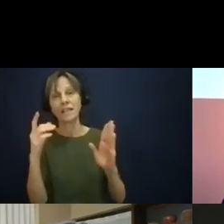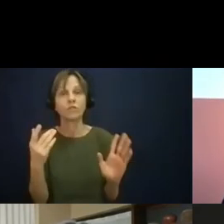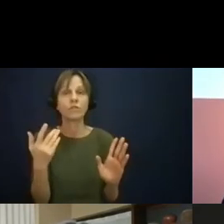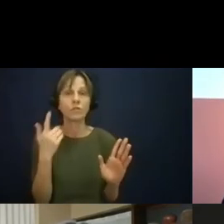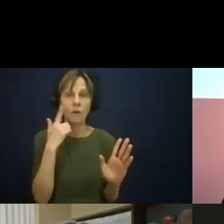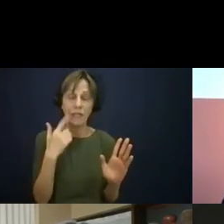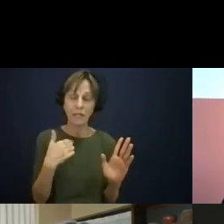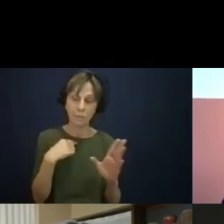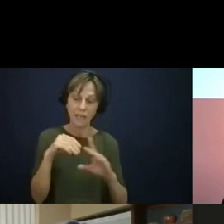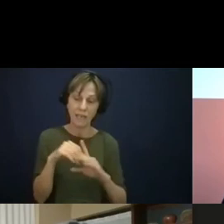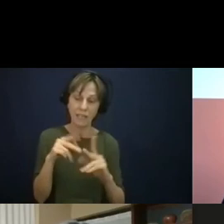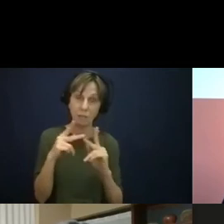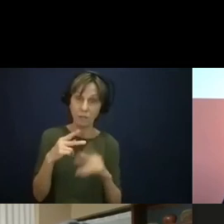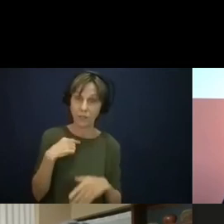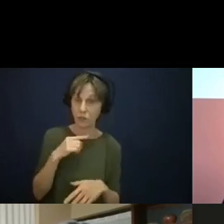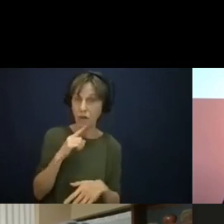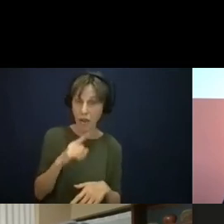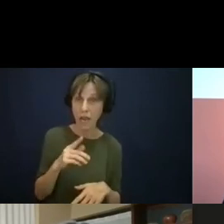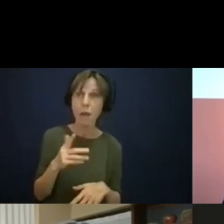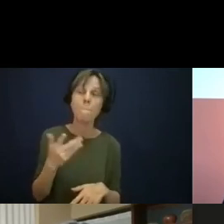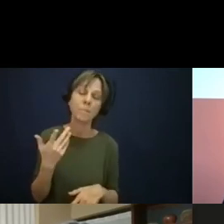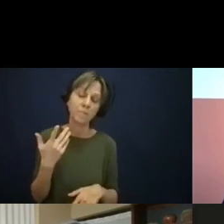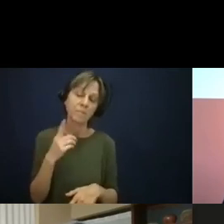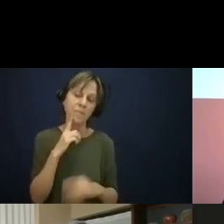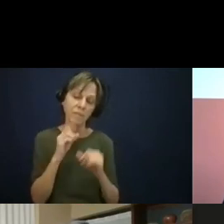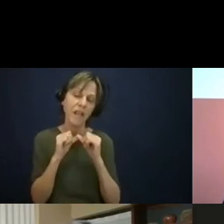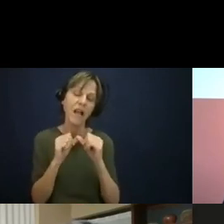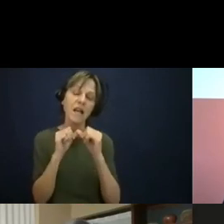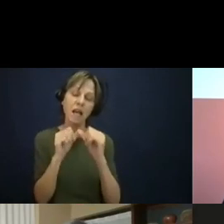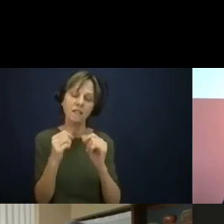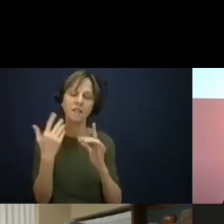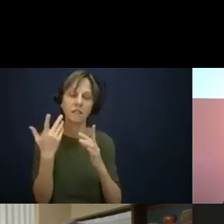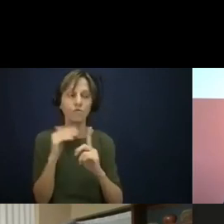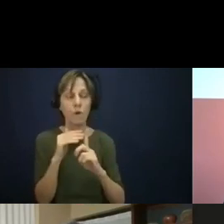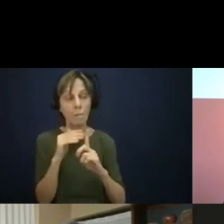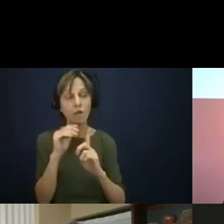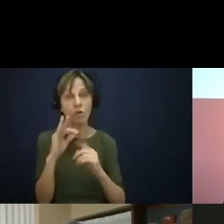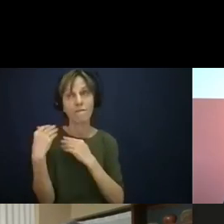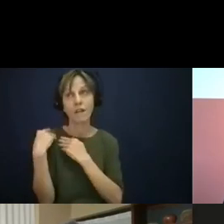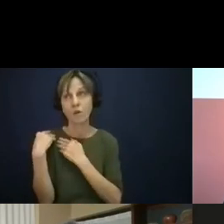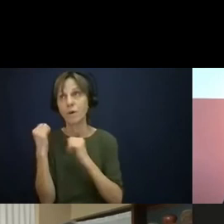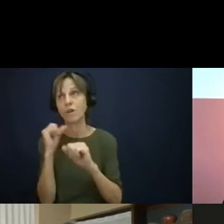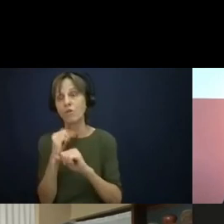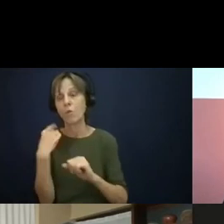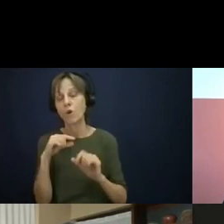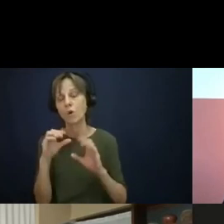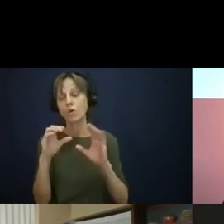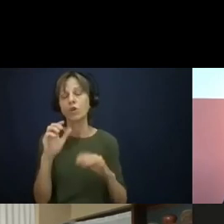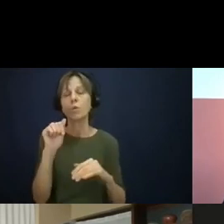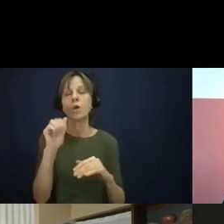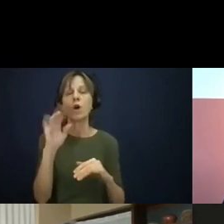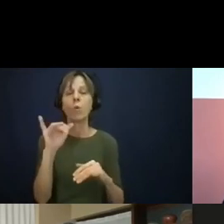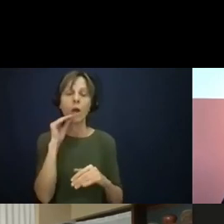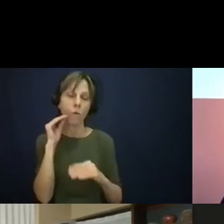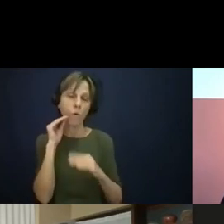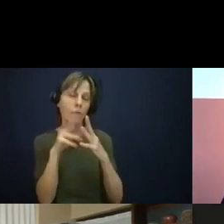I am is a constant reminder of accountability in the work that we're doing. And Away Home America has offered that. We'll continue